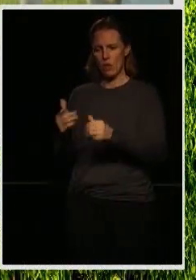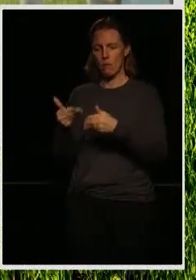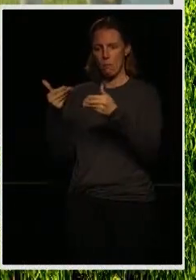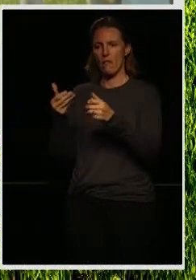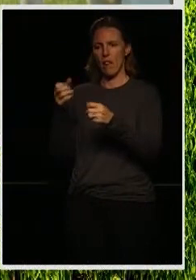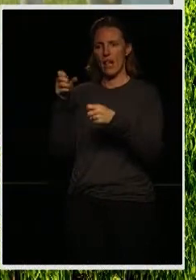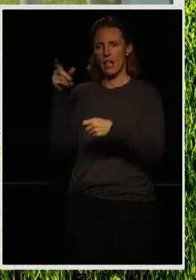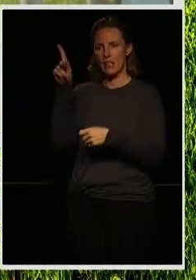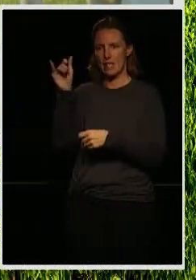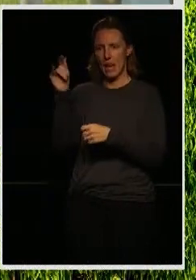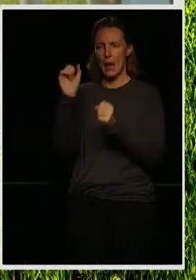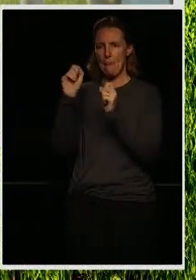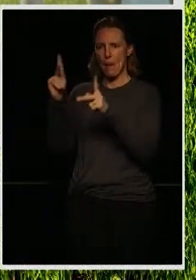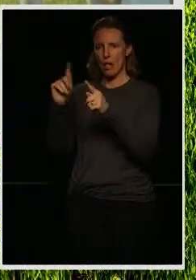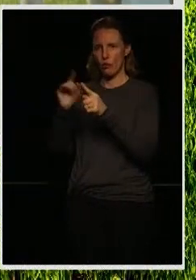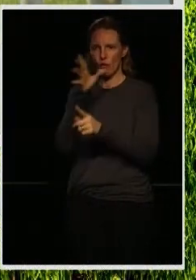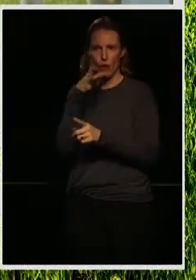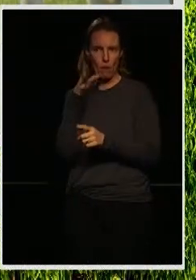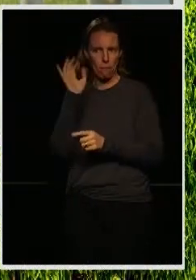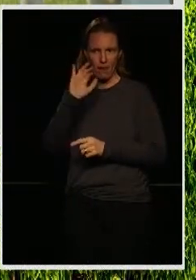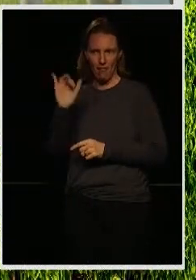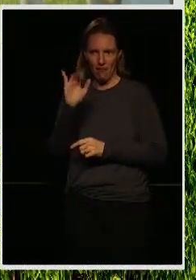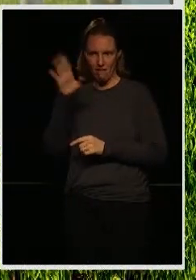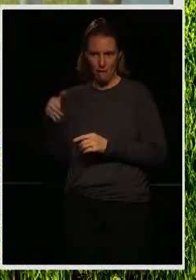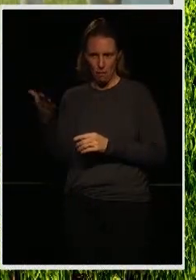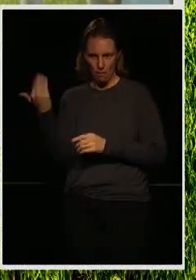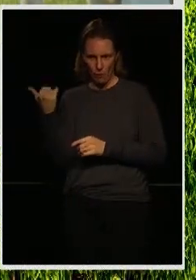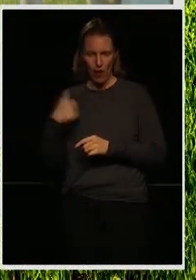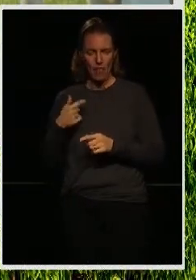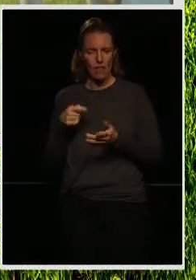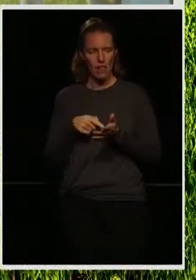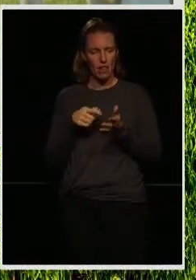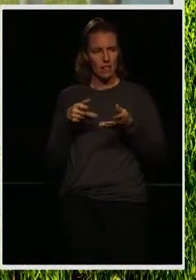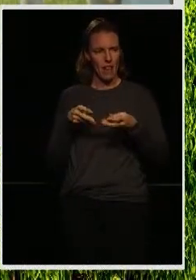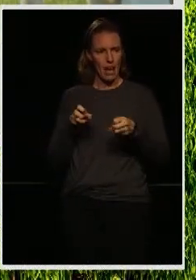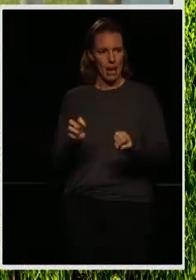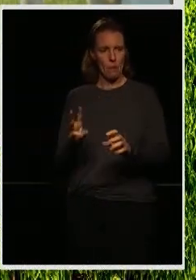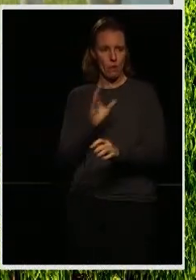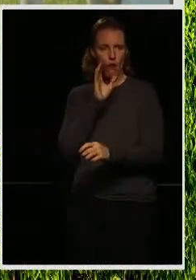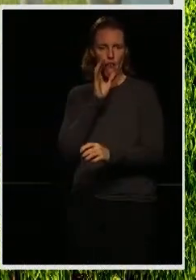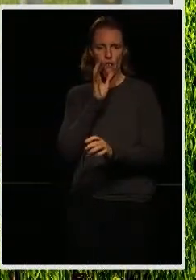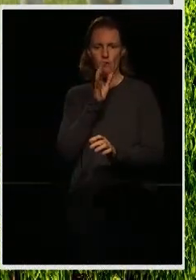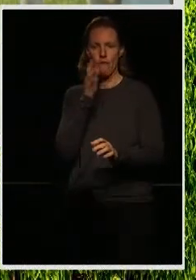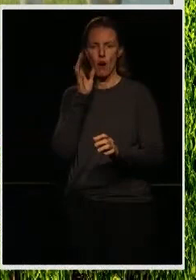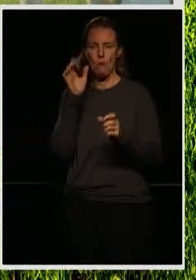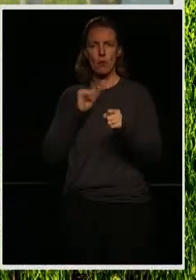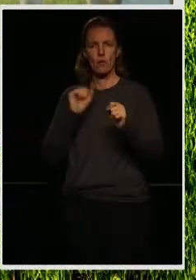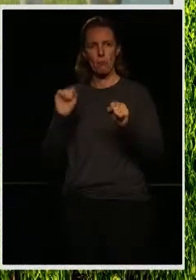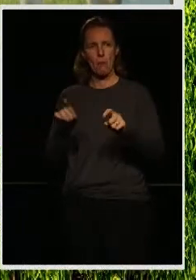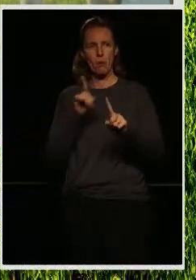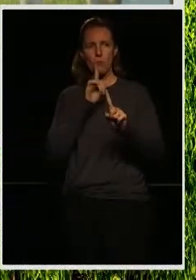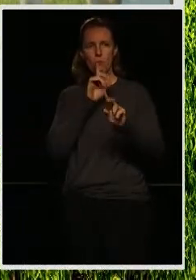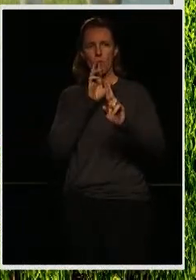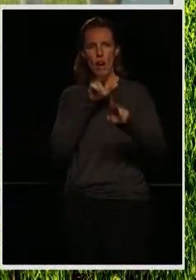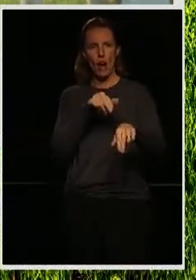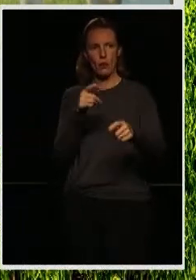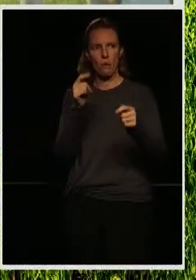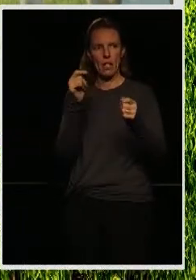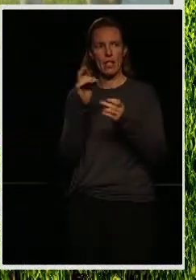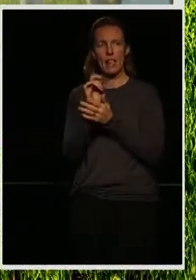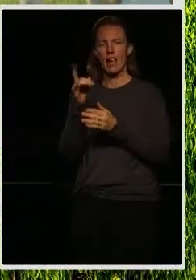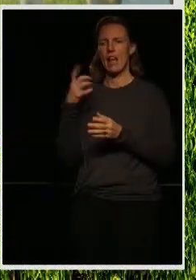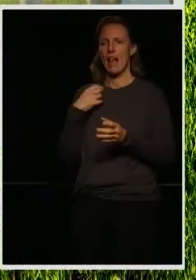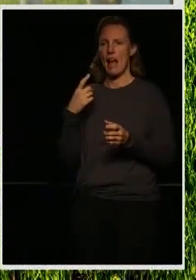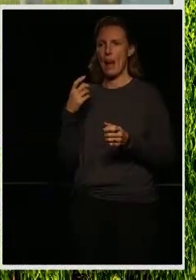back to farms like never before. And this enables our farmers to react more quickly, more frequently, and tackle